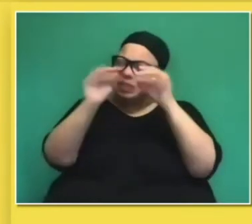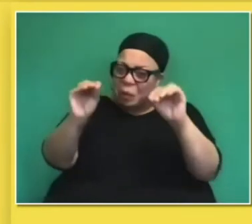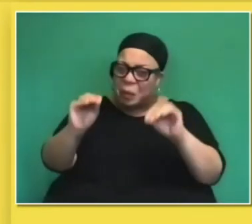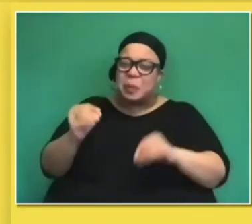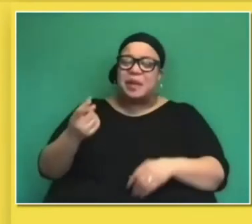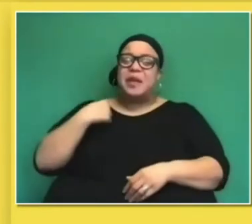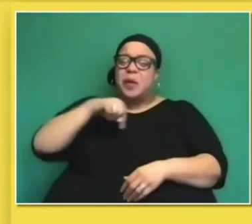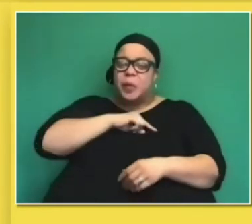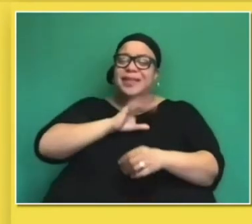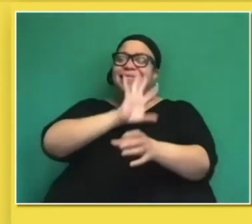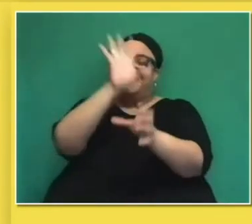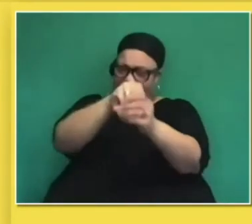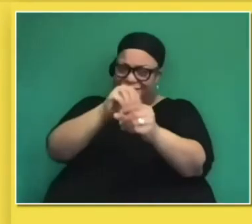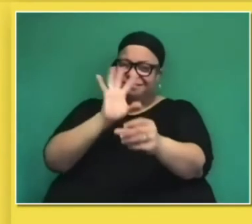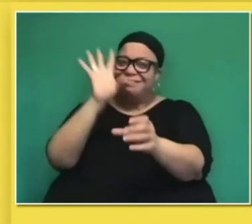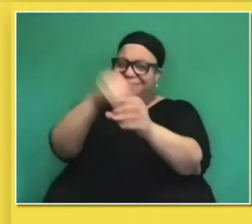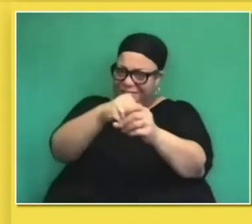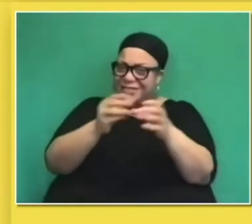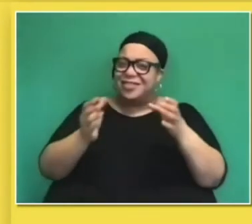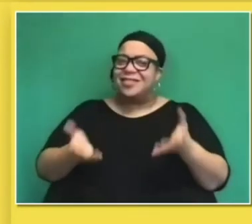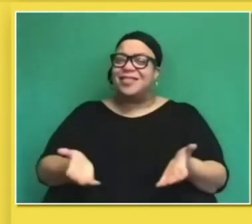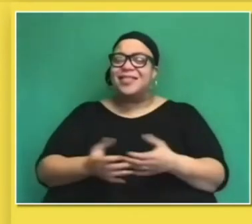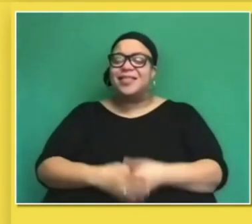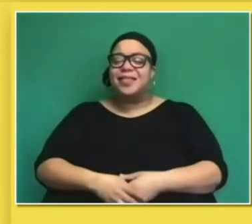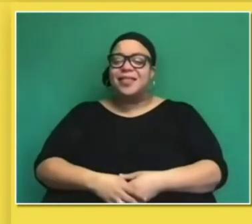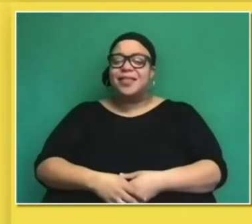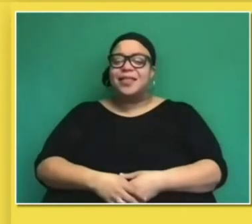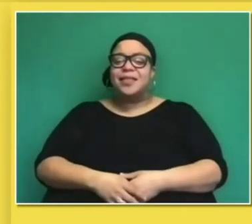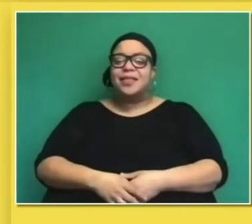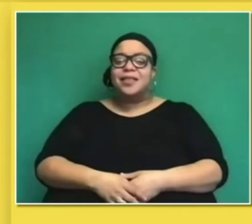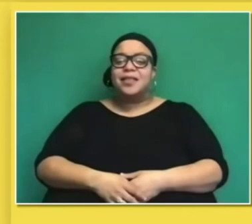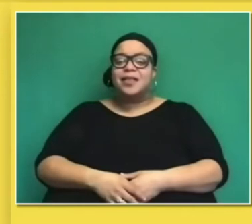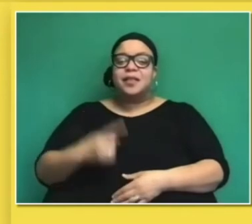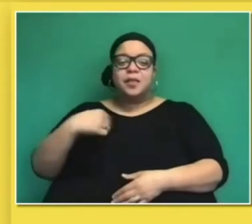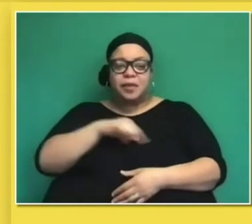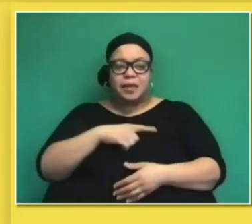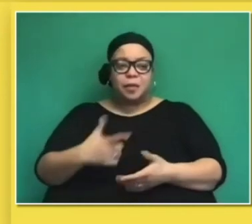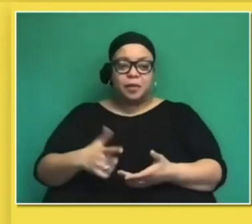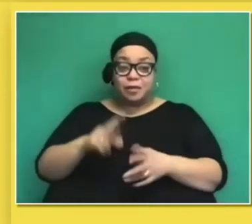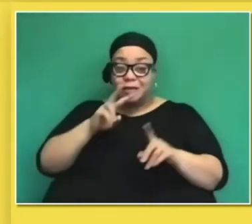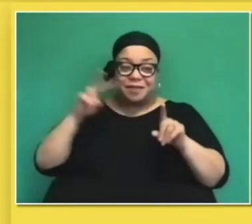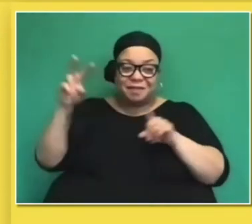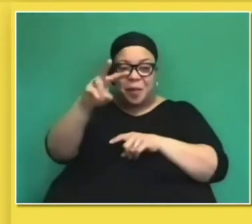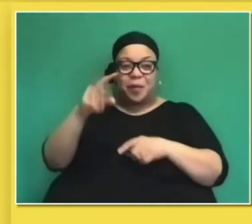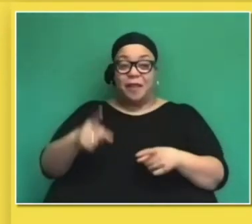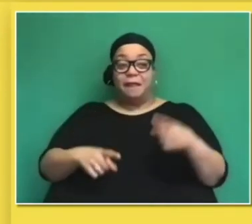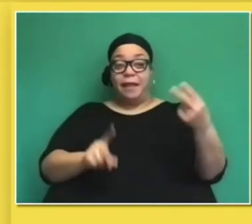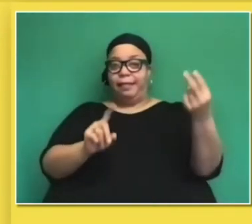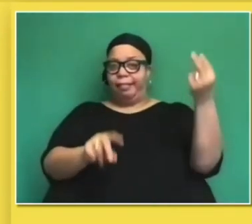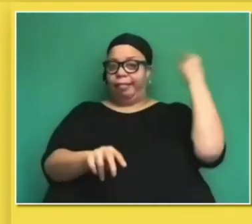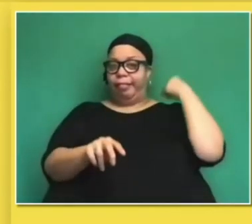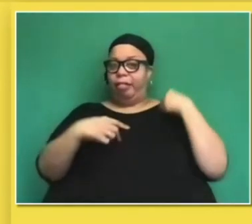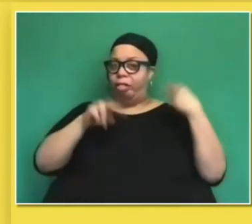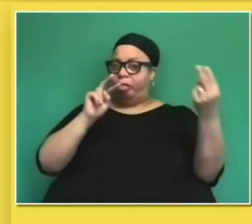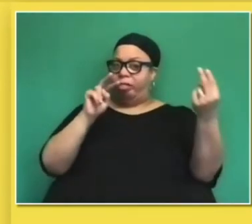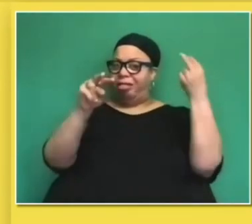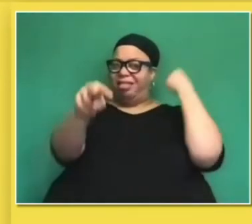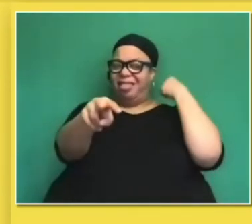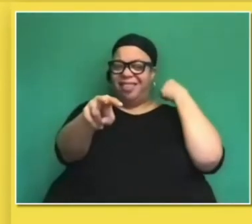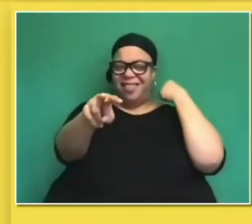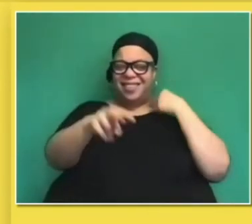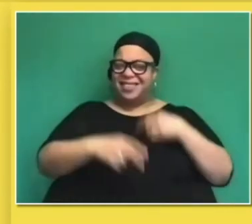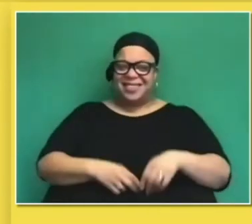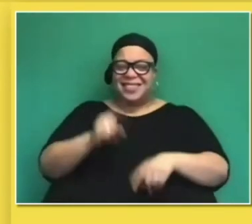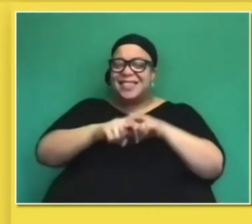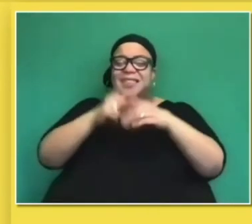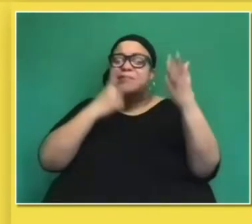and they're going to do this, they're looking backwards. They're not looking forward. They're not looking at what the movement is going to do. People took time to vote. Now that they